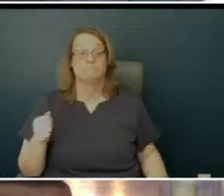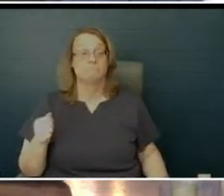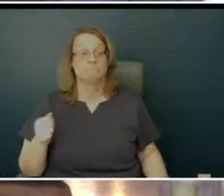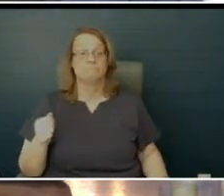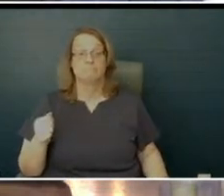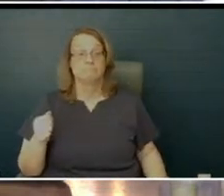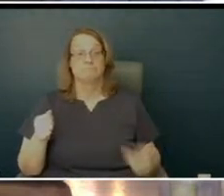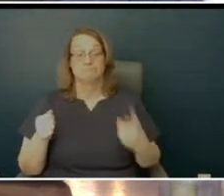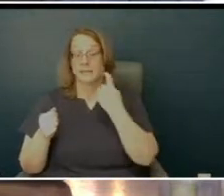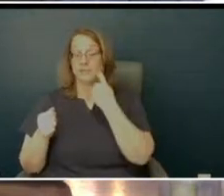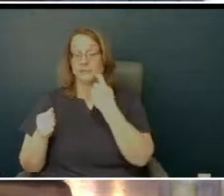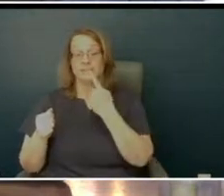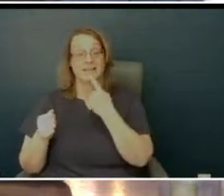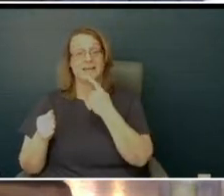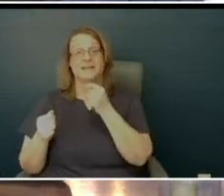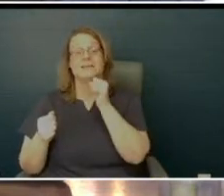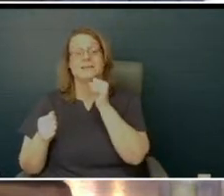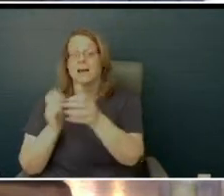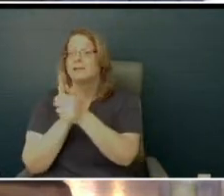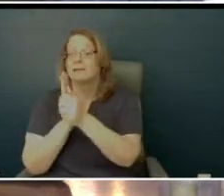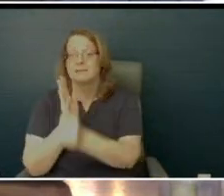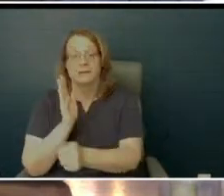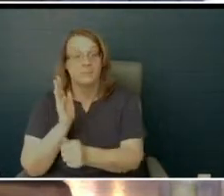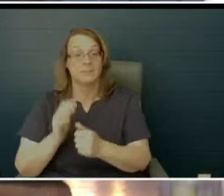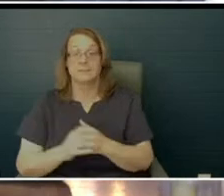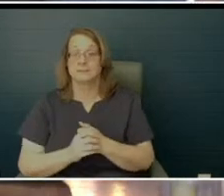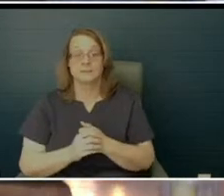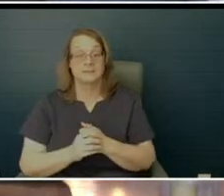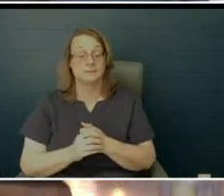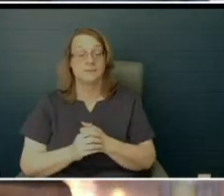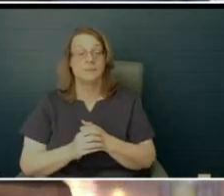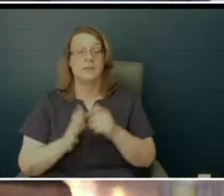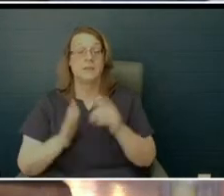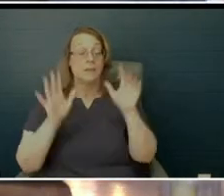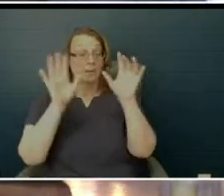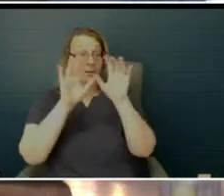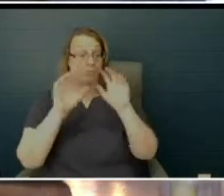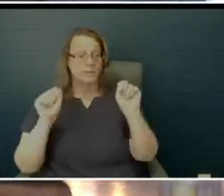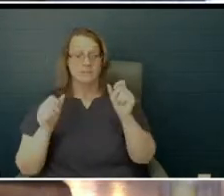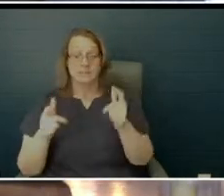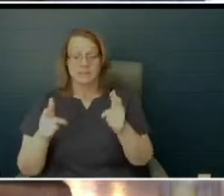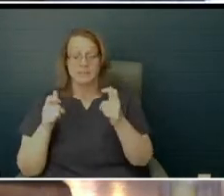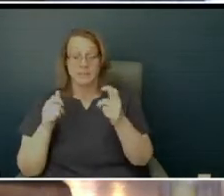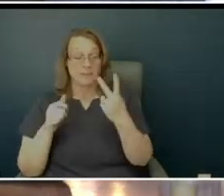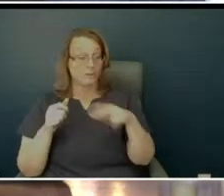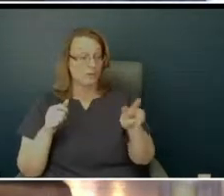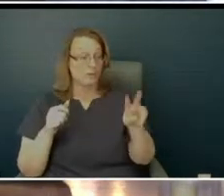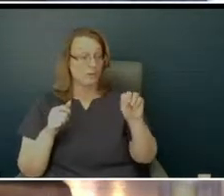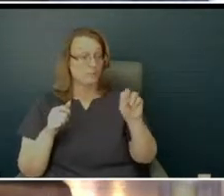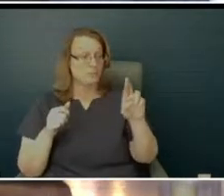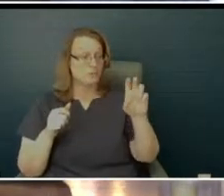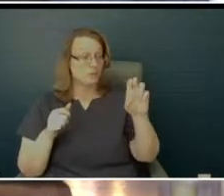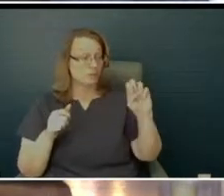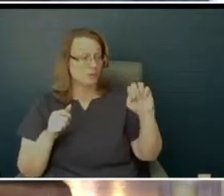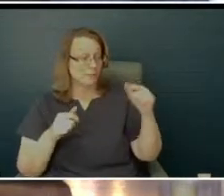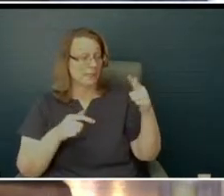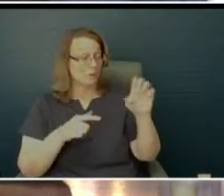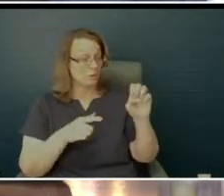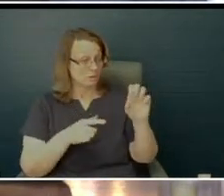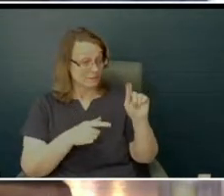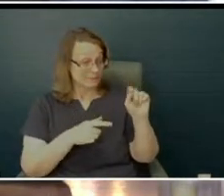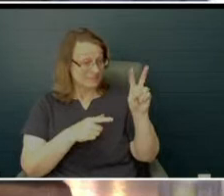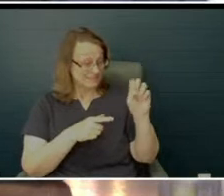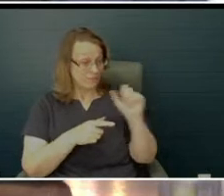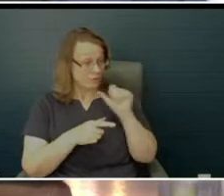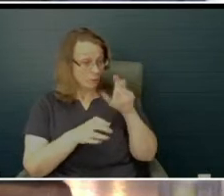declared was completely incompetent. And so the president immediately turned to Mr. Engel, and he said, Steve, you wouldn't